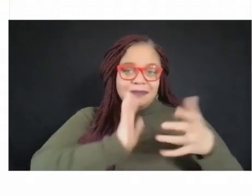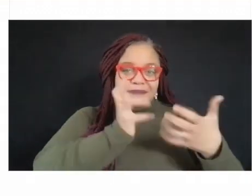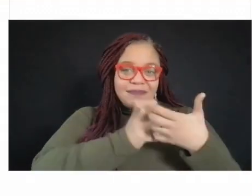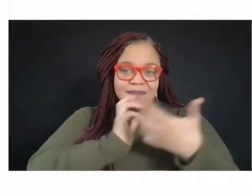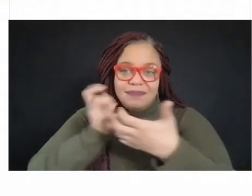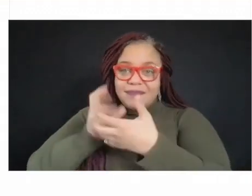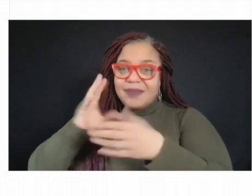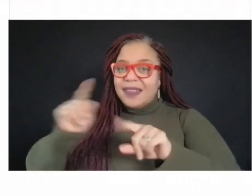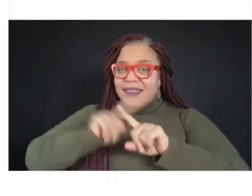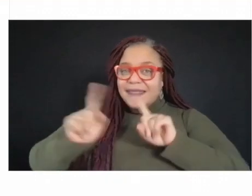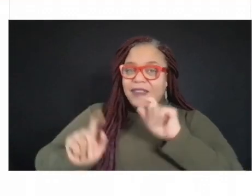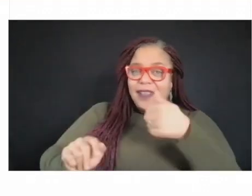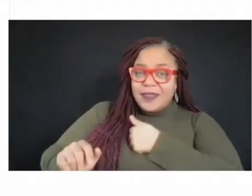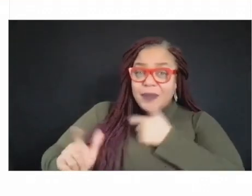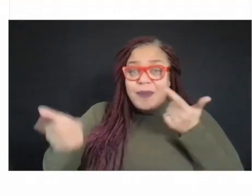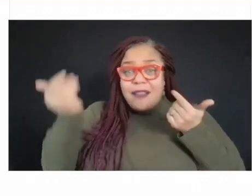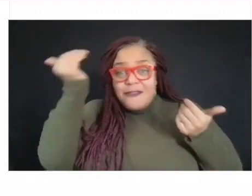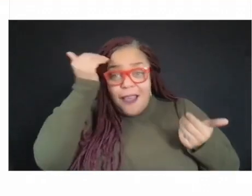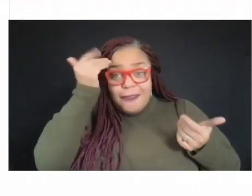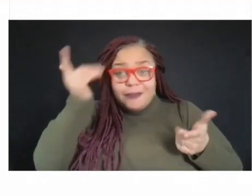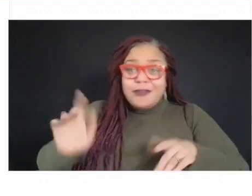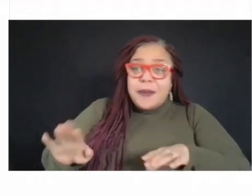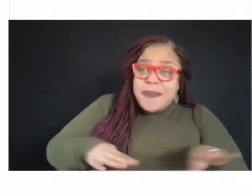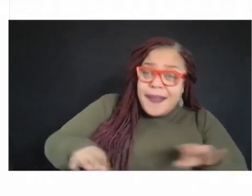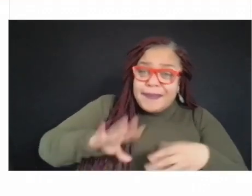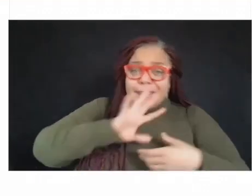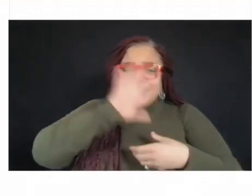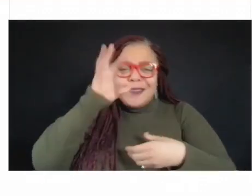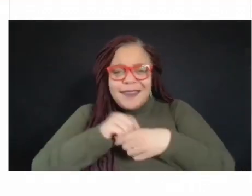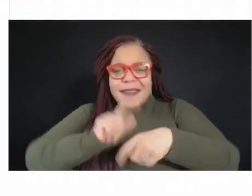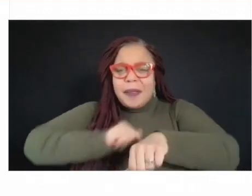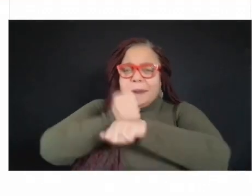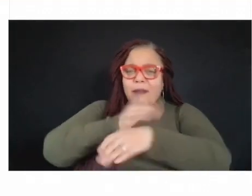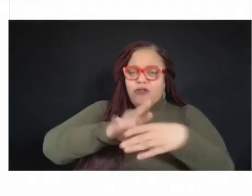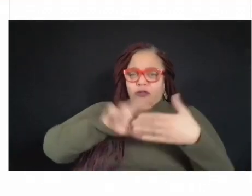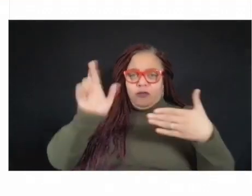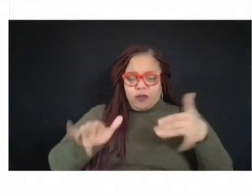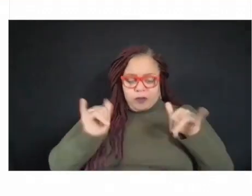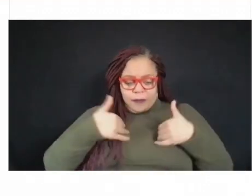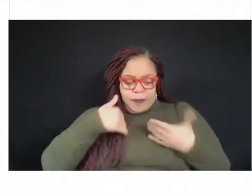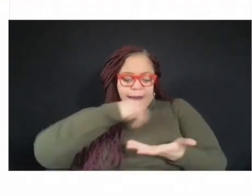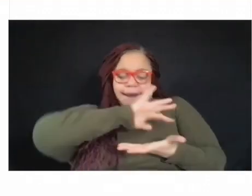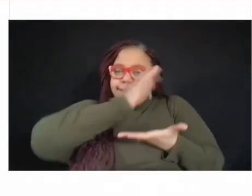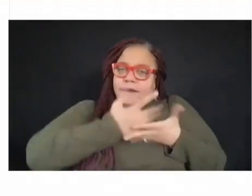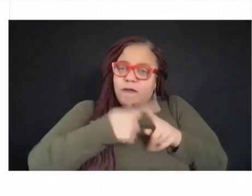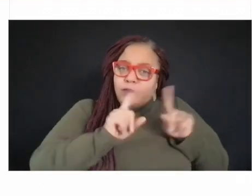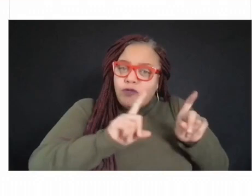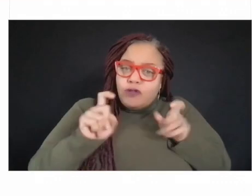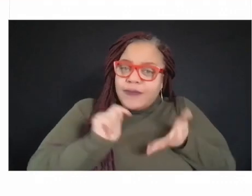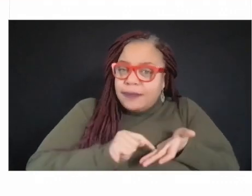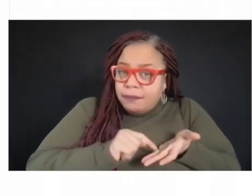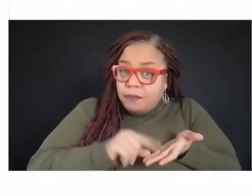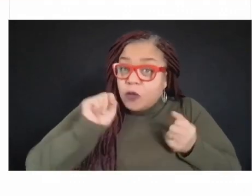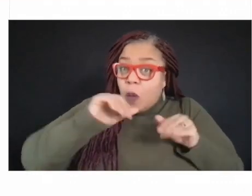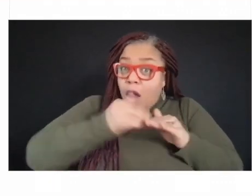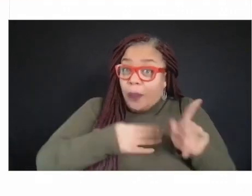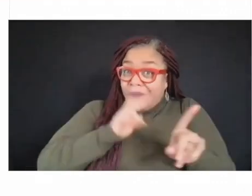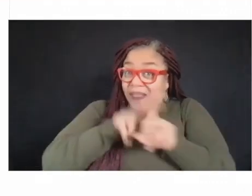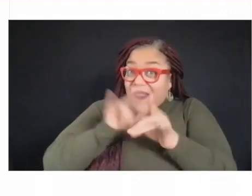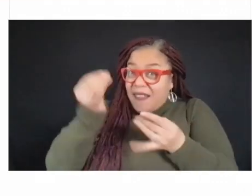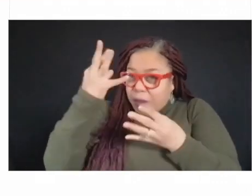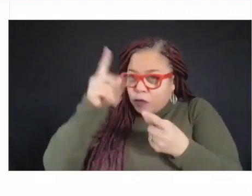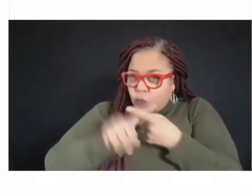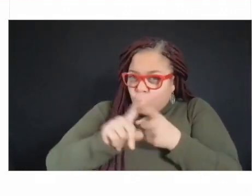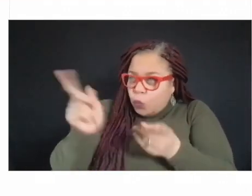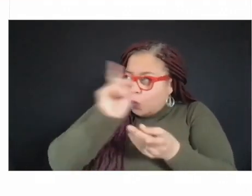behaviors based on the results we get from our survey. So we utilize that information to craft our public education campaigns. And